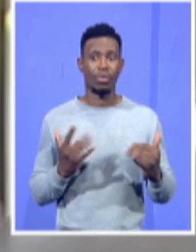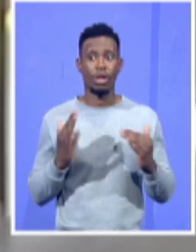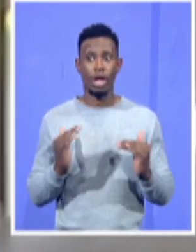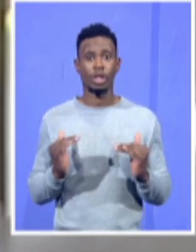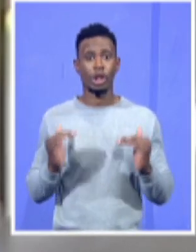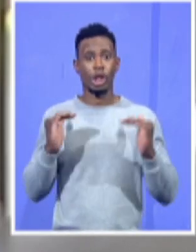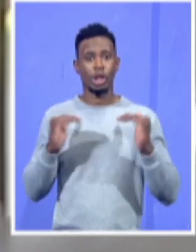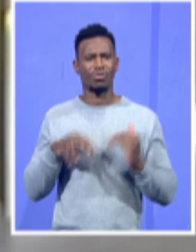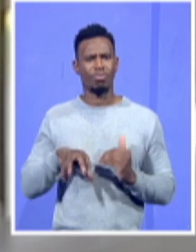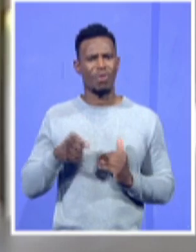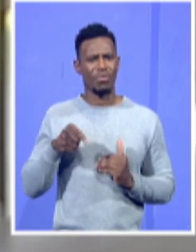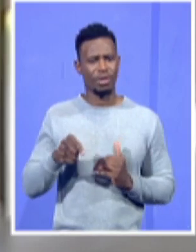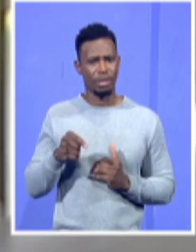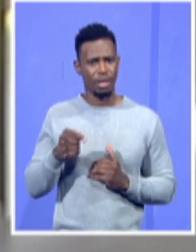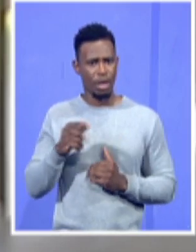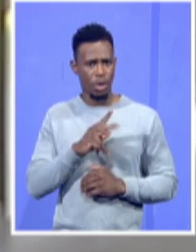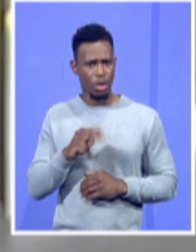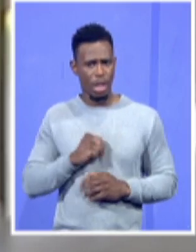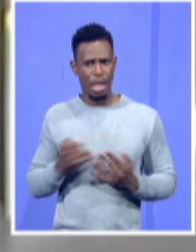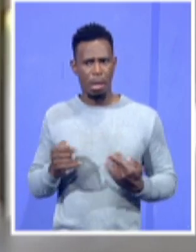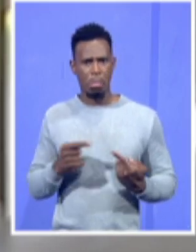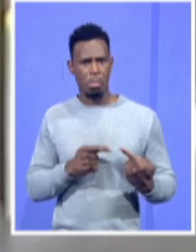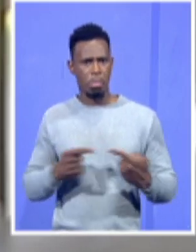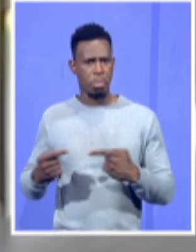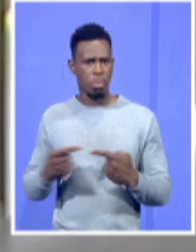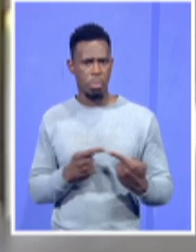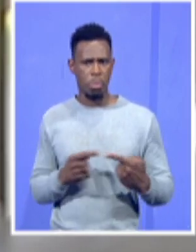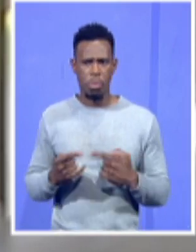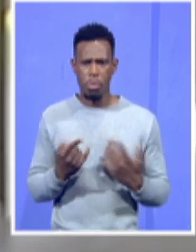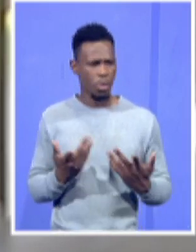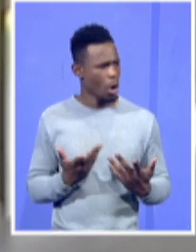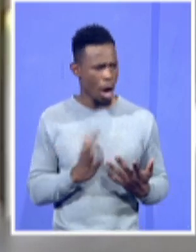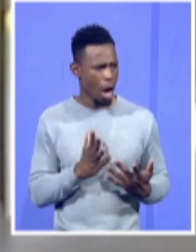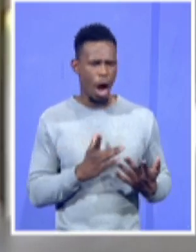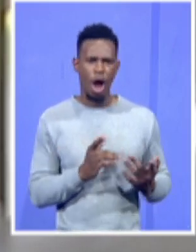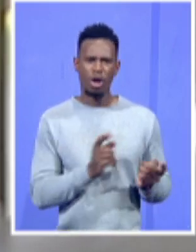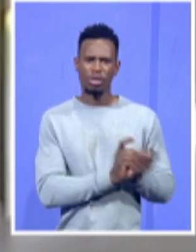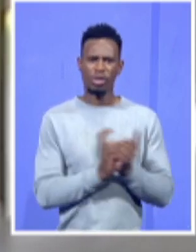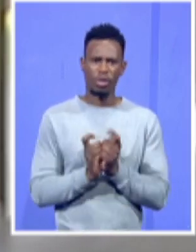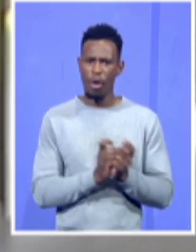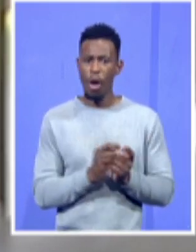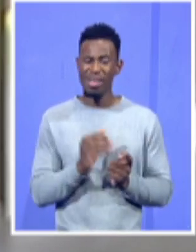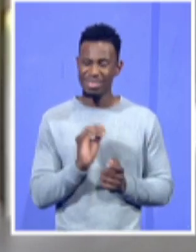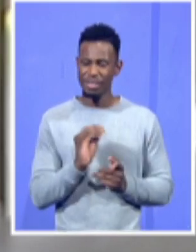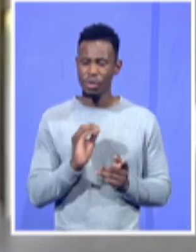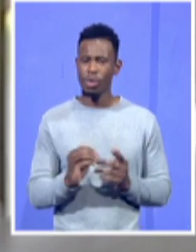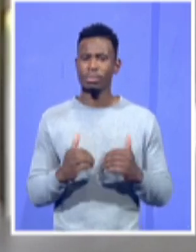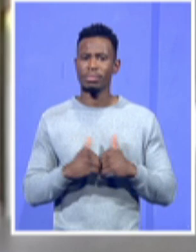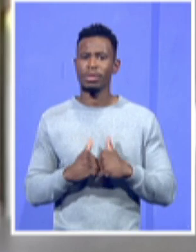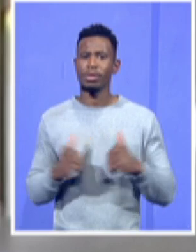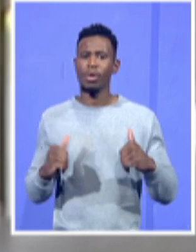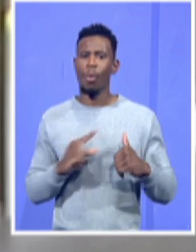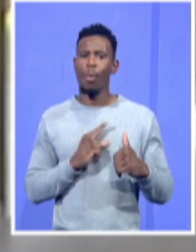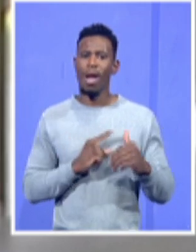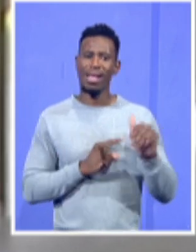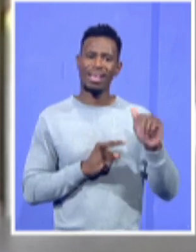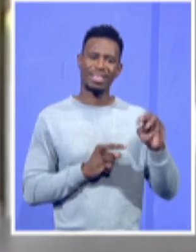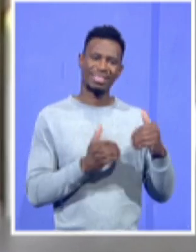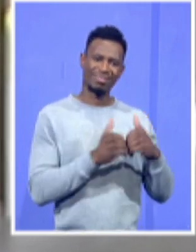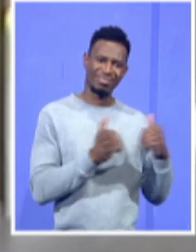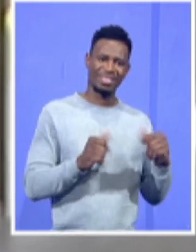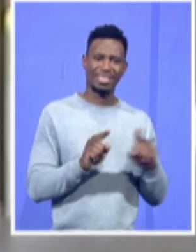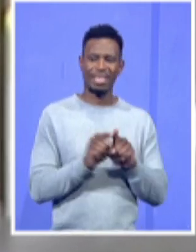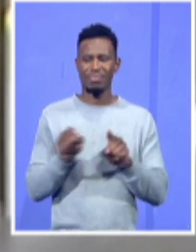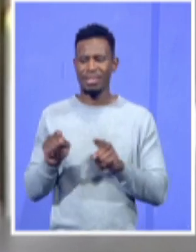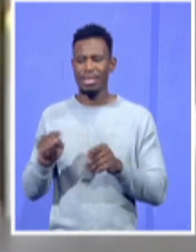of KwaZulu-Natal, which themselves are heavily divided and fought, emanating from the divisions coming from the governing party. So this provincial